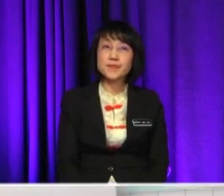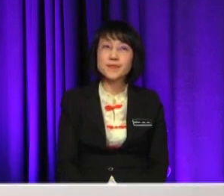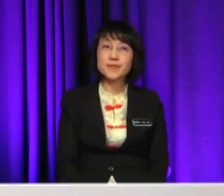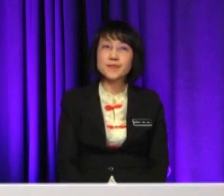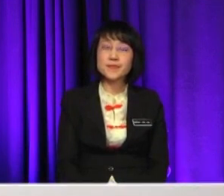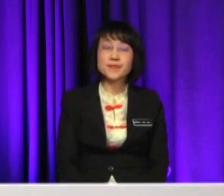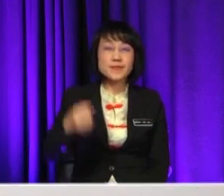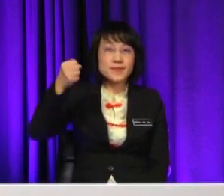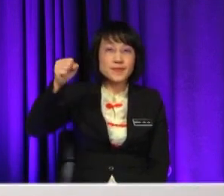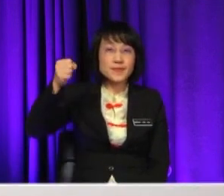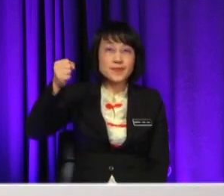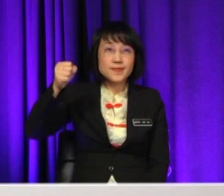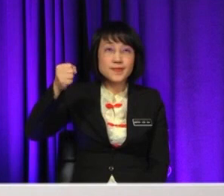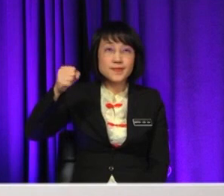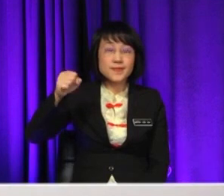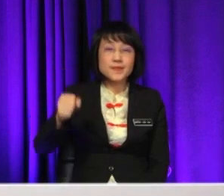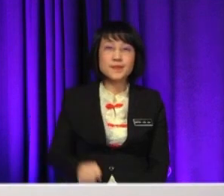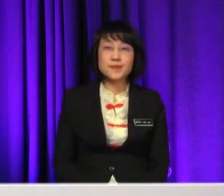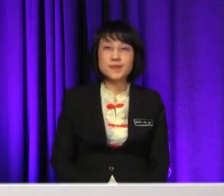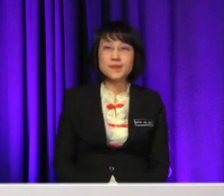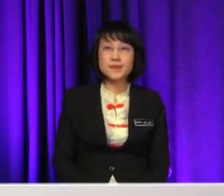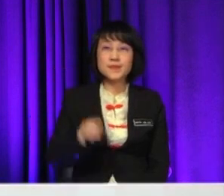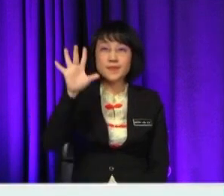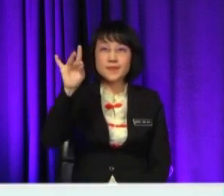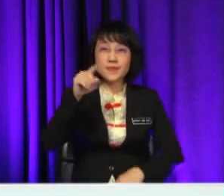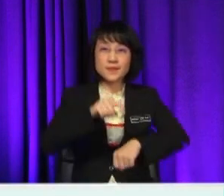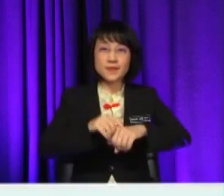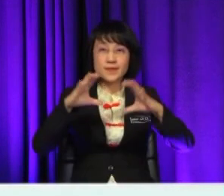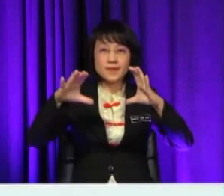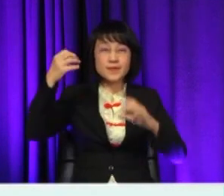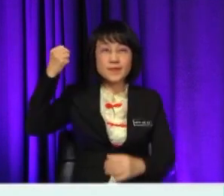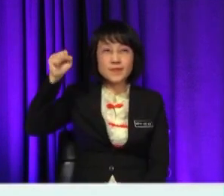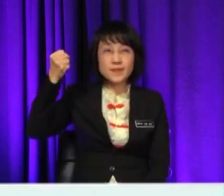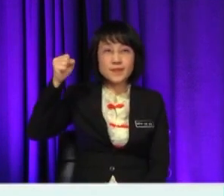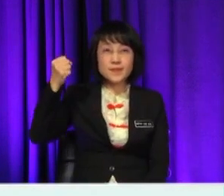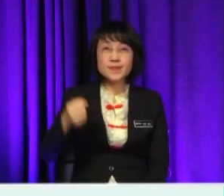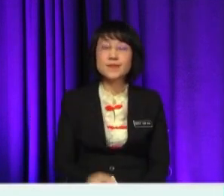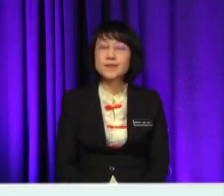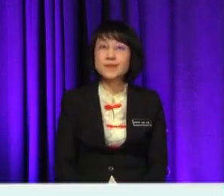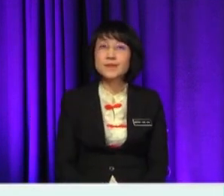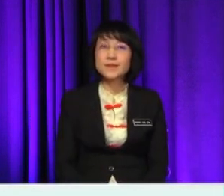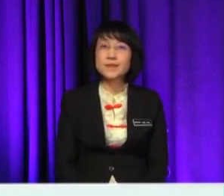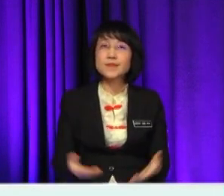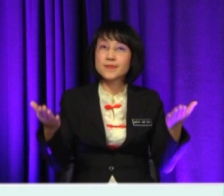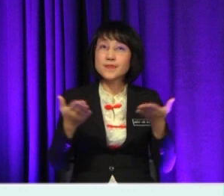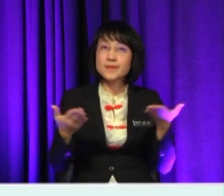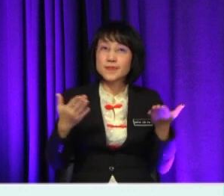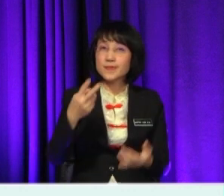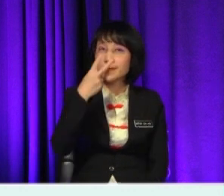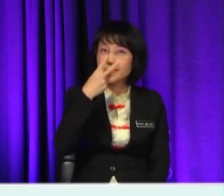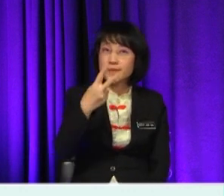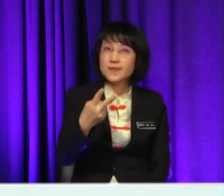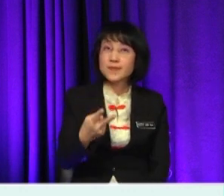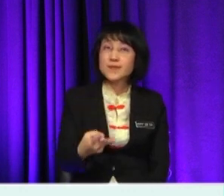The bell. Yes. The 8 o'clock bell. The 8 o'clock bell. All right. Okay, so here we see that there's a